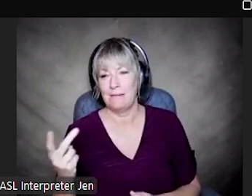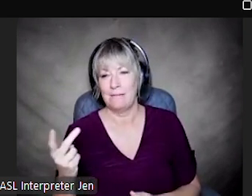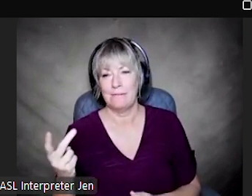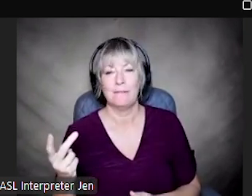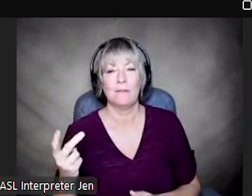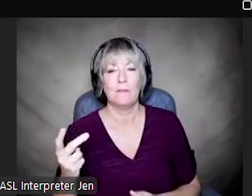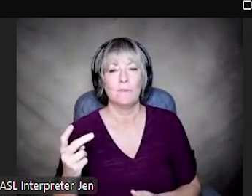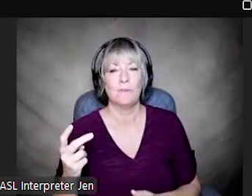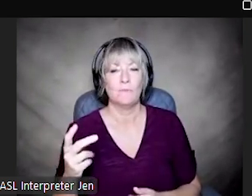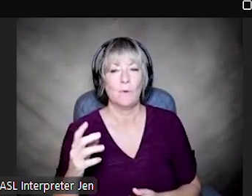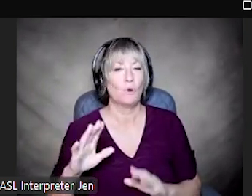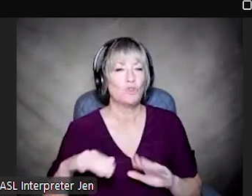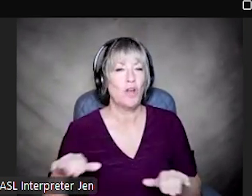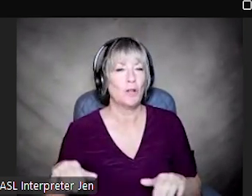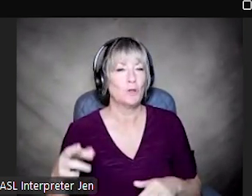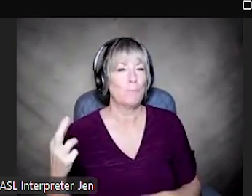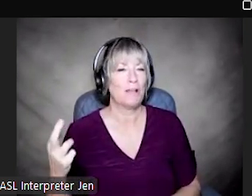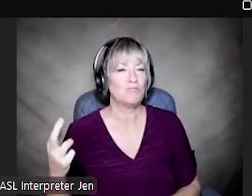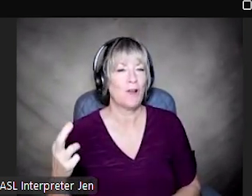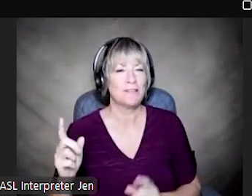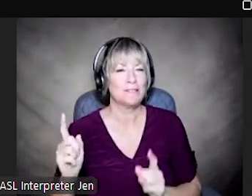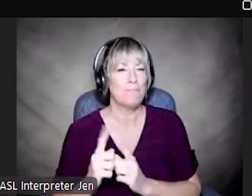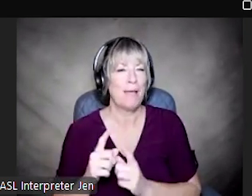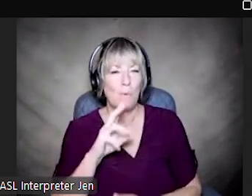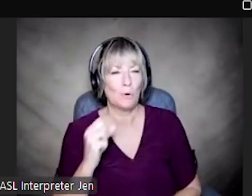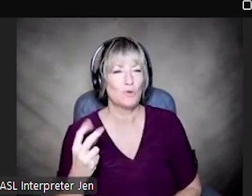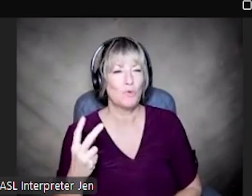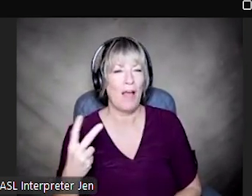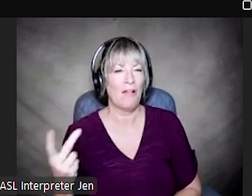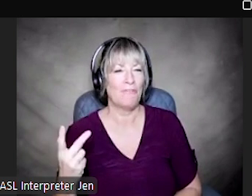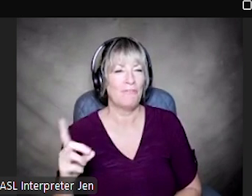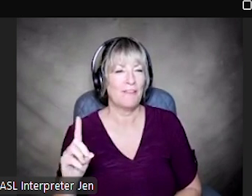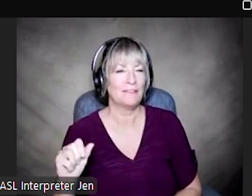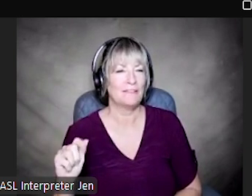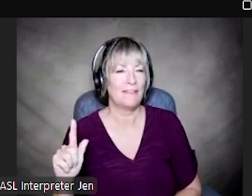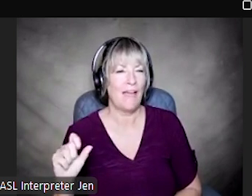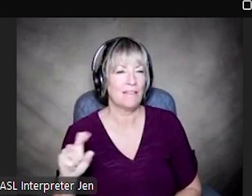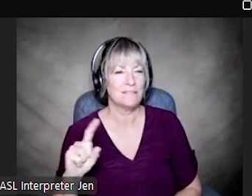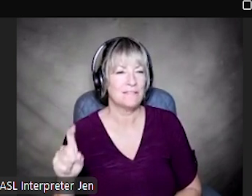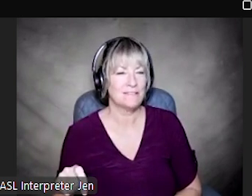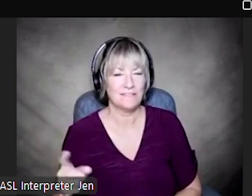I were our childhood best friends. We met when we were 12 in Dallas, Texas.